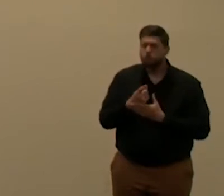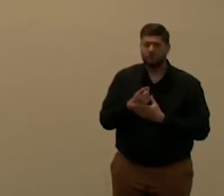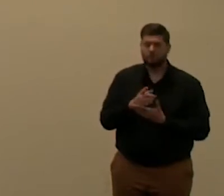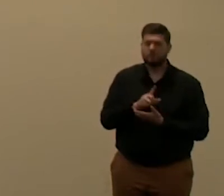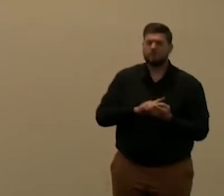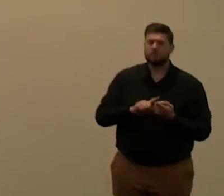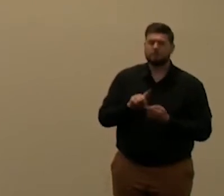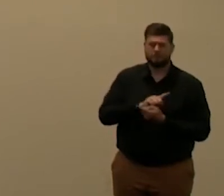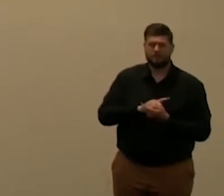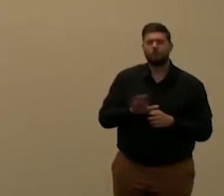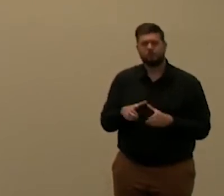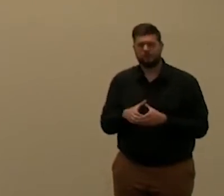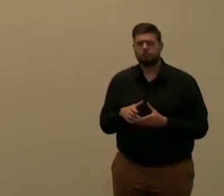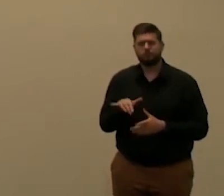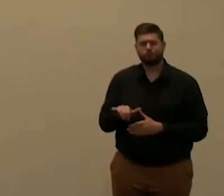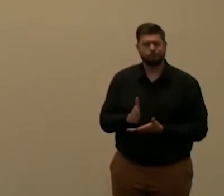Yeah. All right.